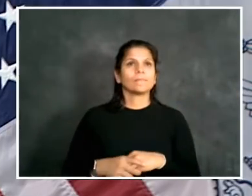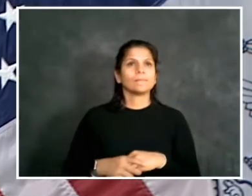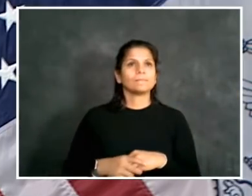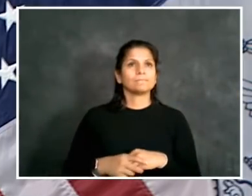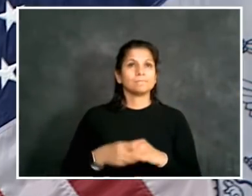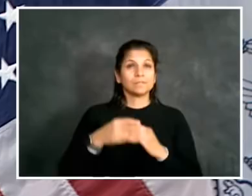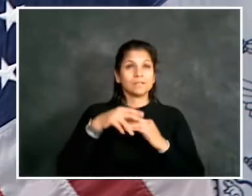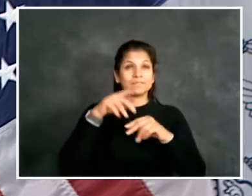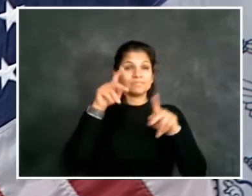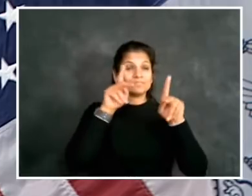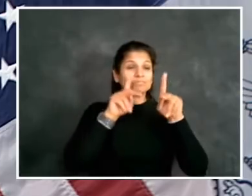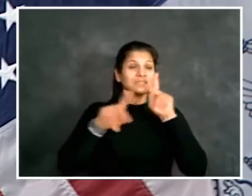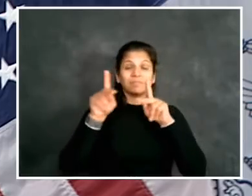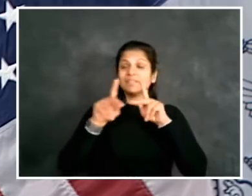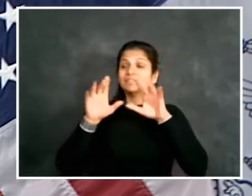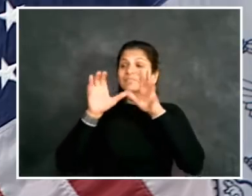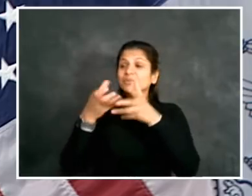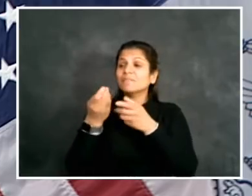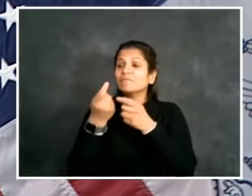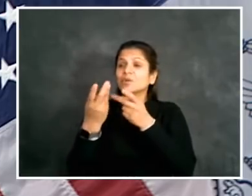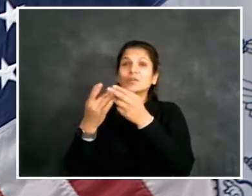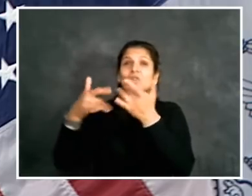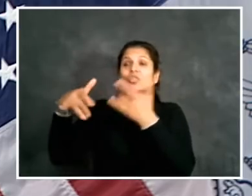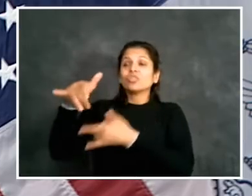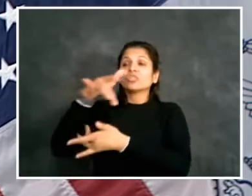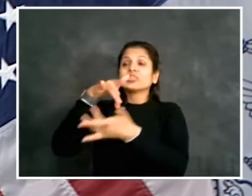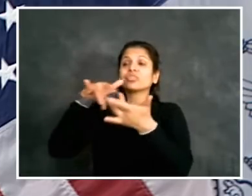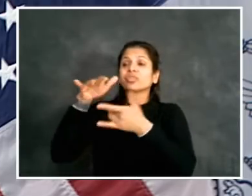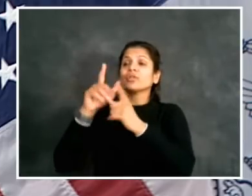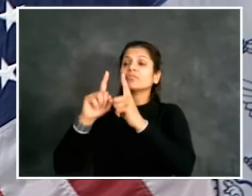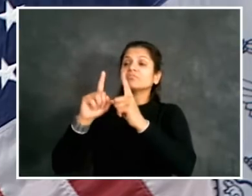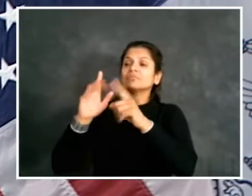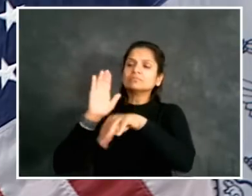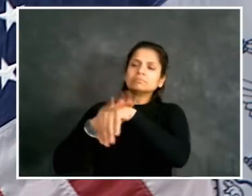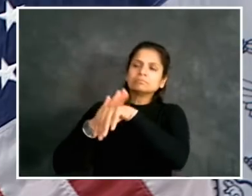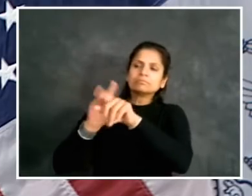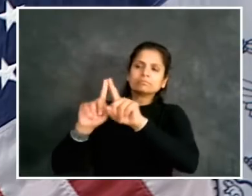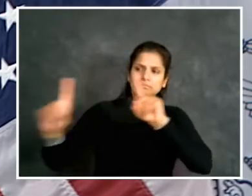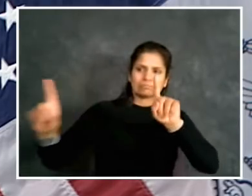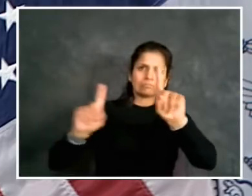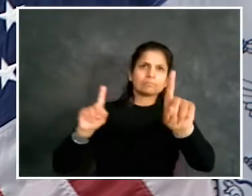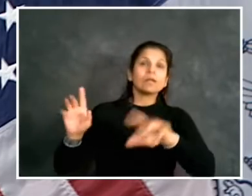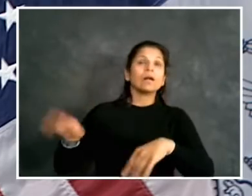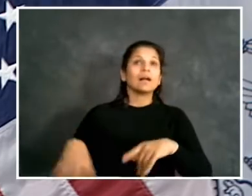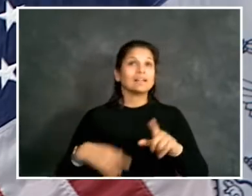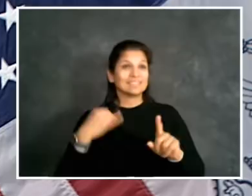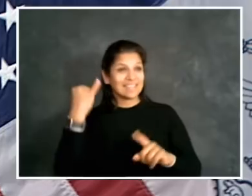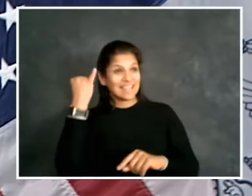pandemic. And that's what will not be accepted. Last two, Todd from AM New York. Todd.